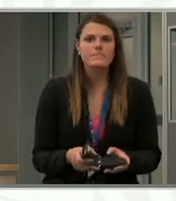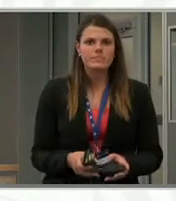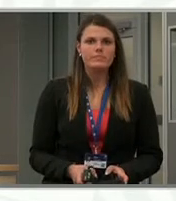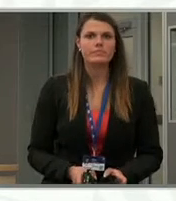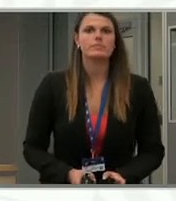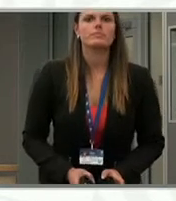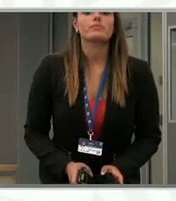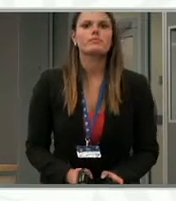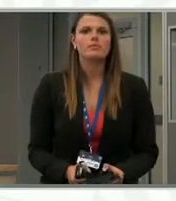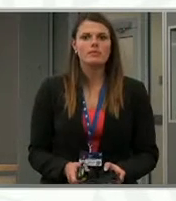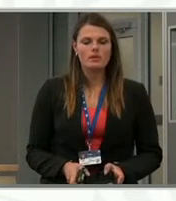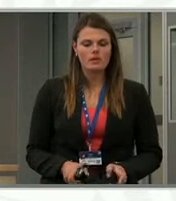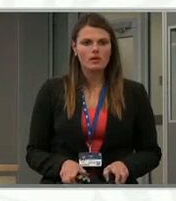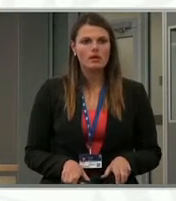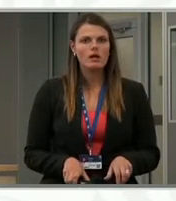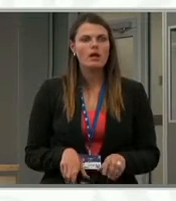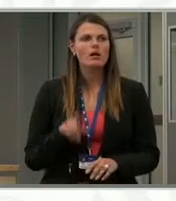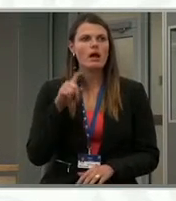Now the floor is given to